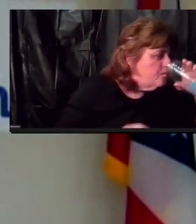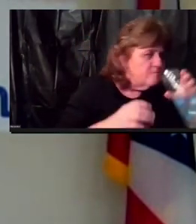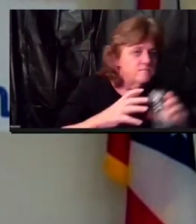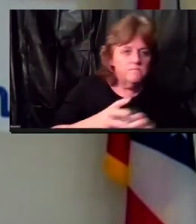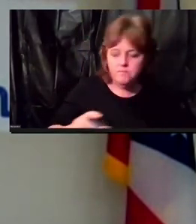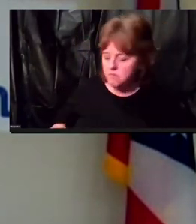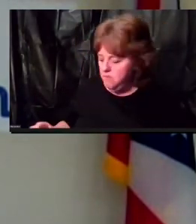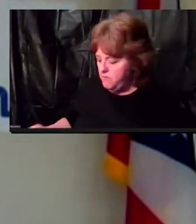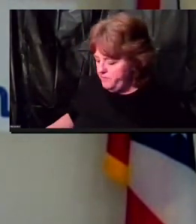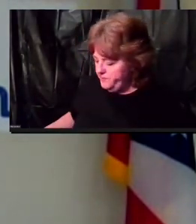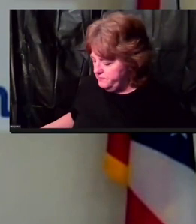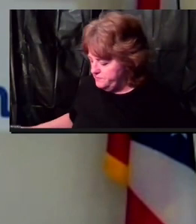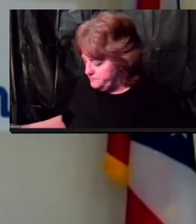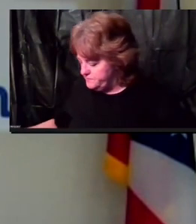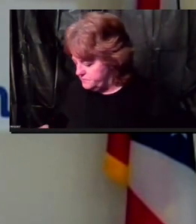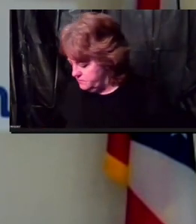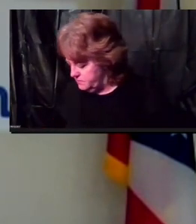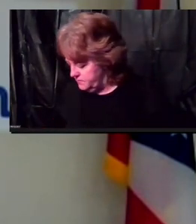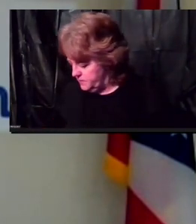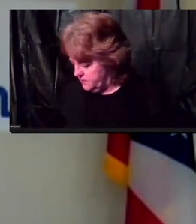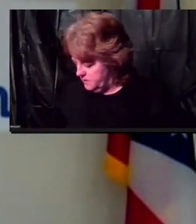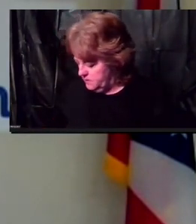others in the community. So